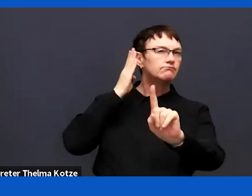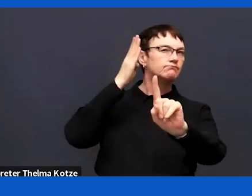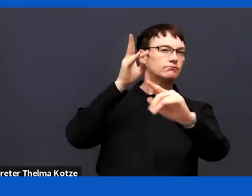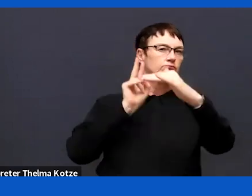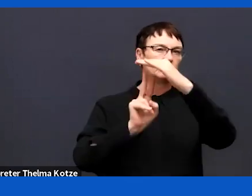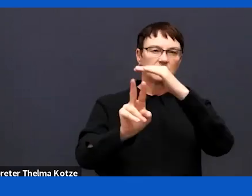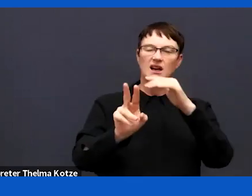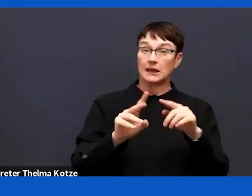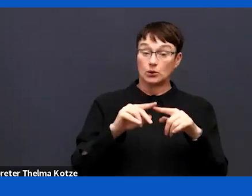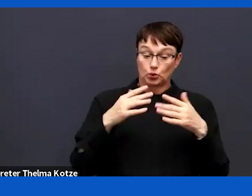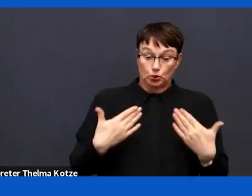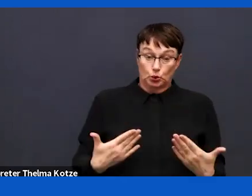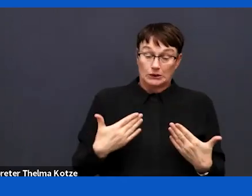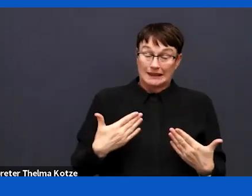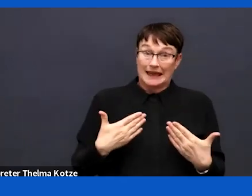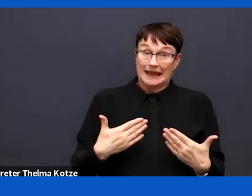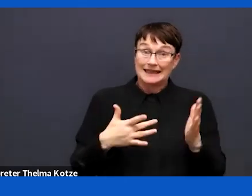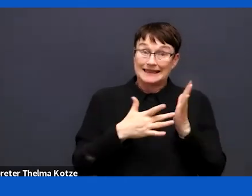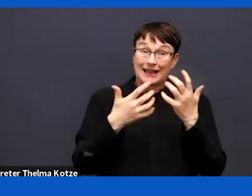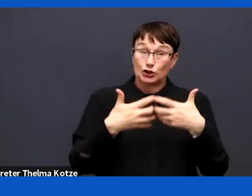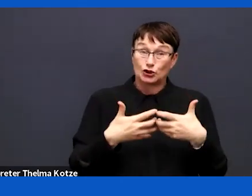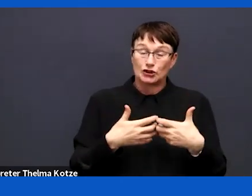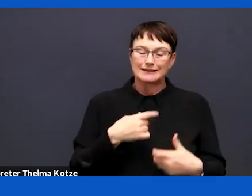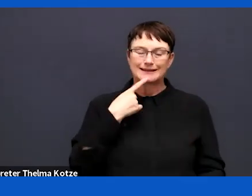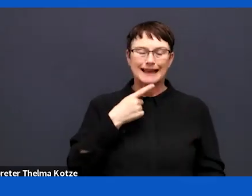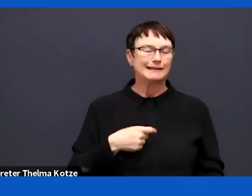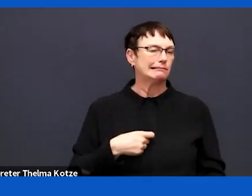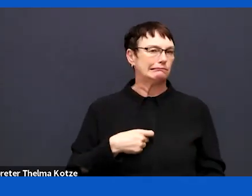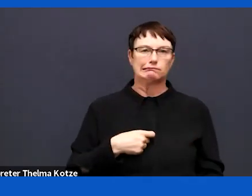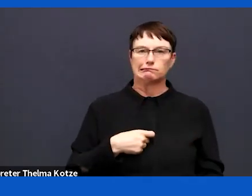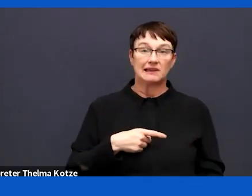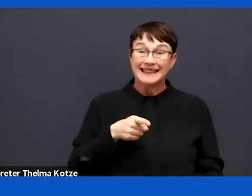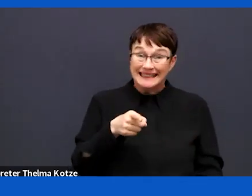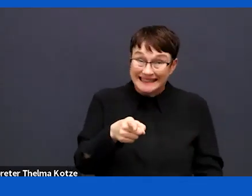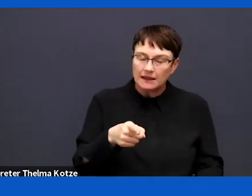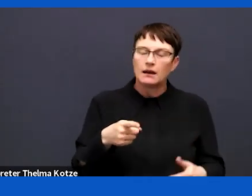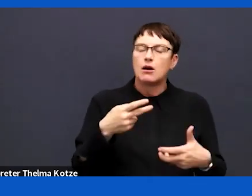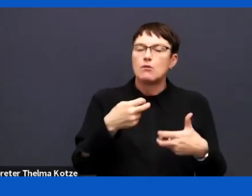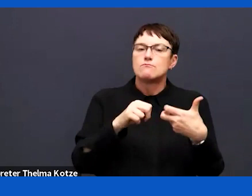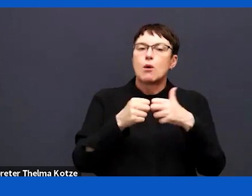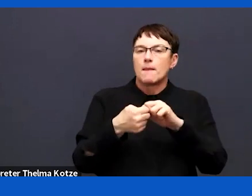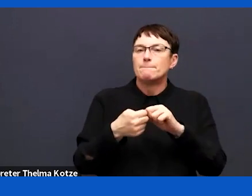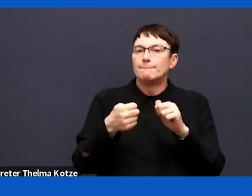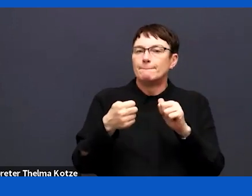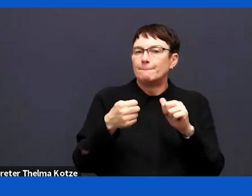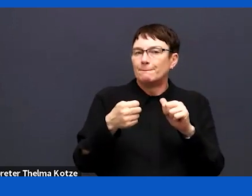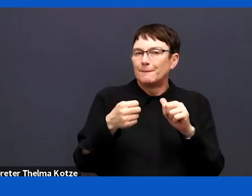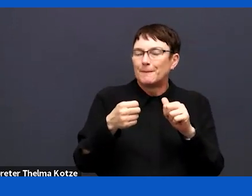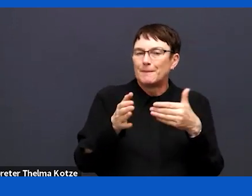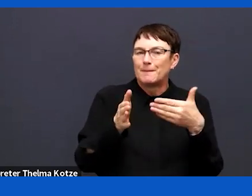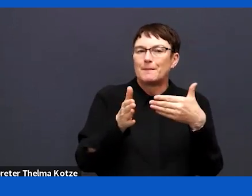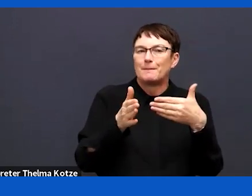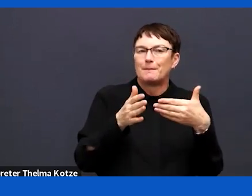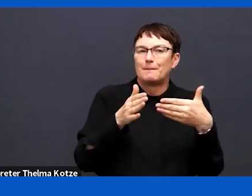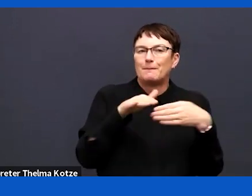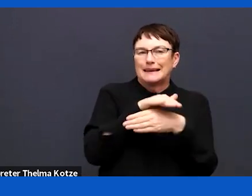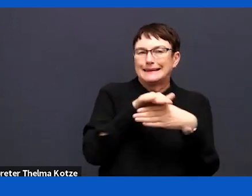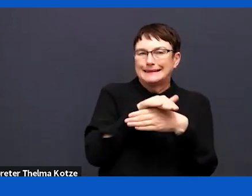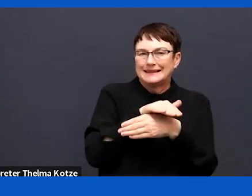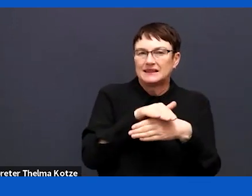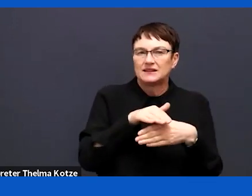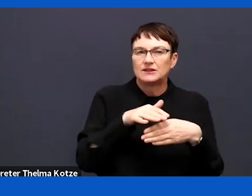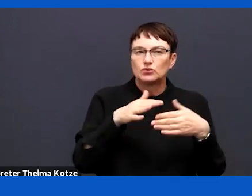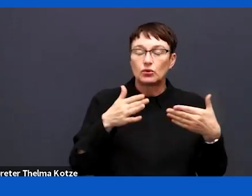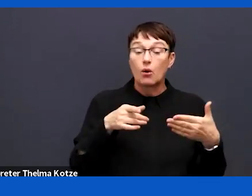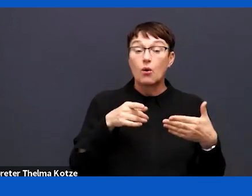that tell you this is for sure an accessibility problem. This is, we're going to get technologies that tell you this is likely a problem. Have a look at it.